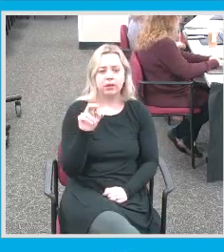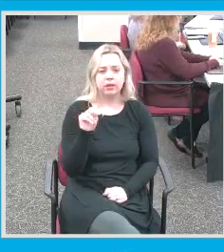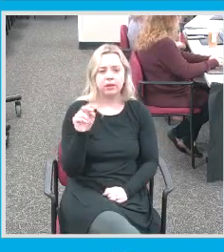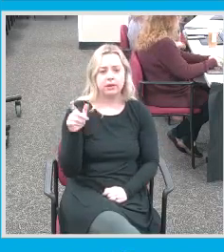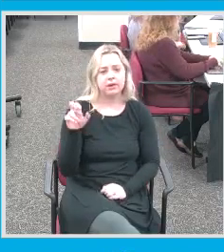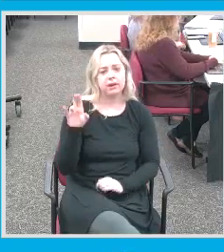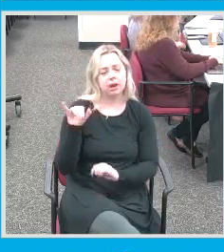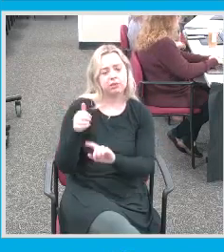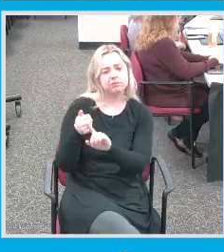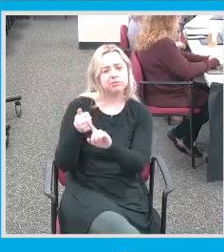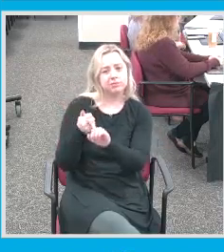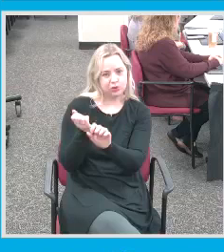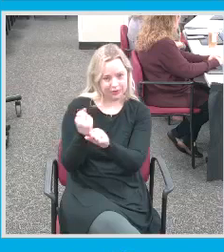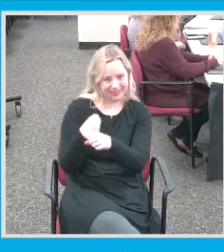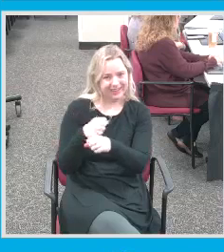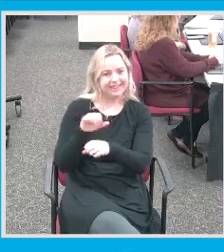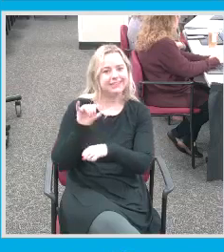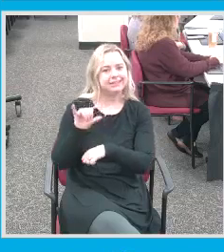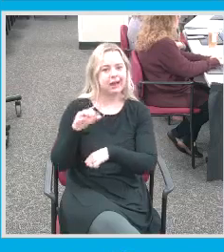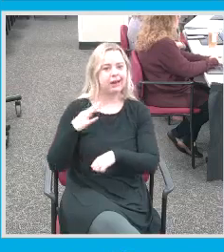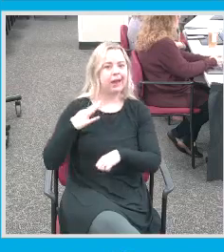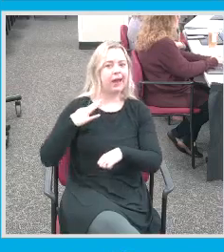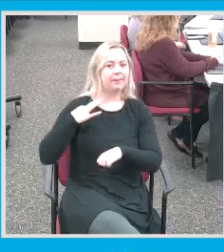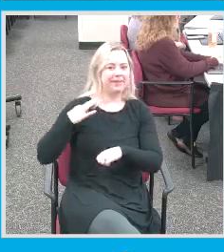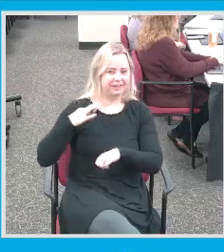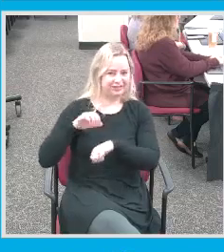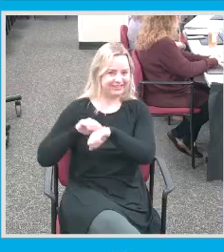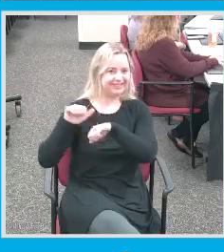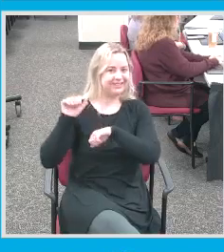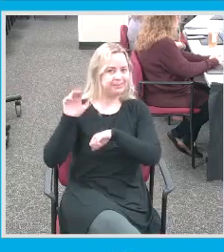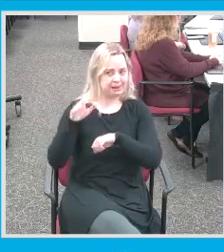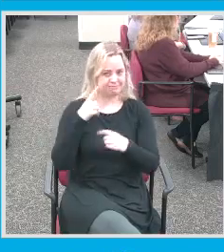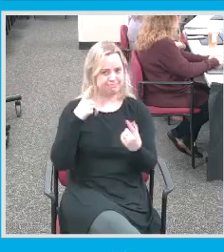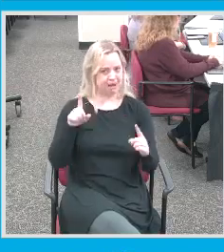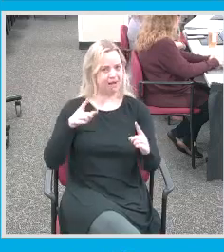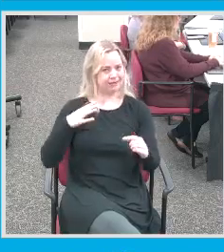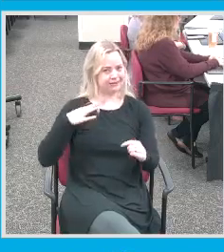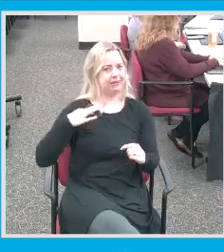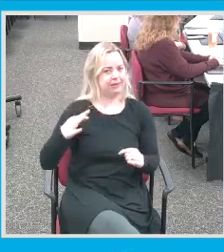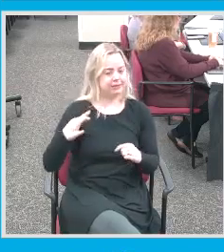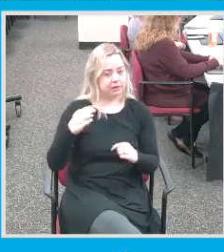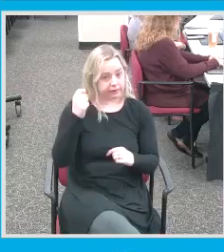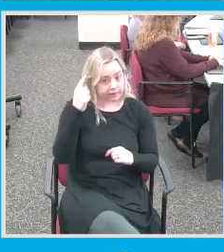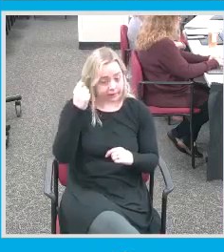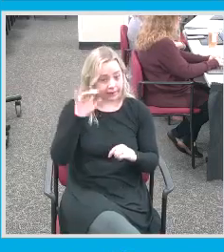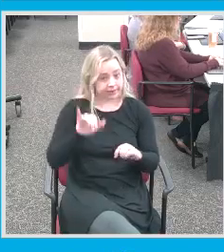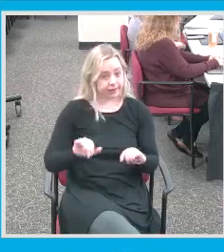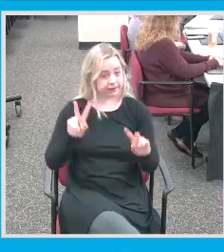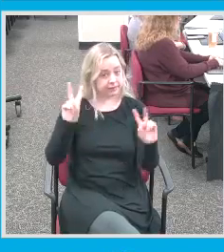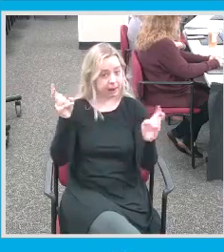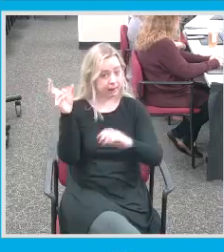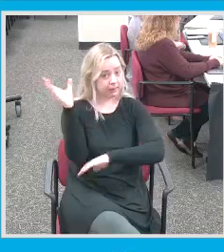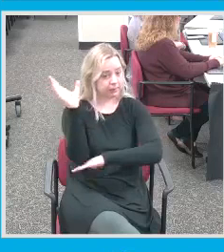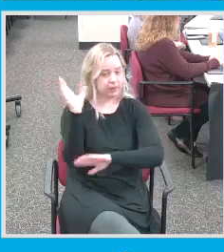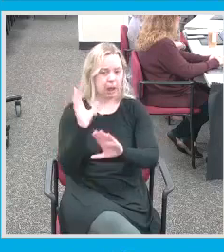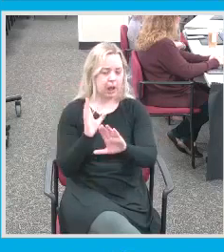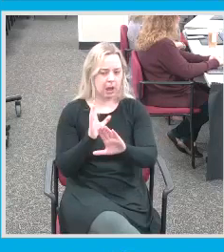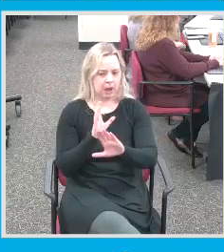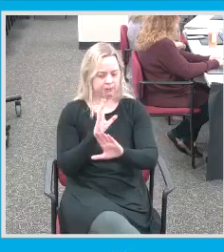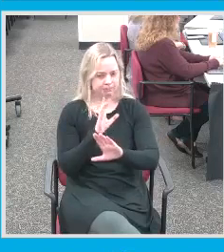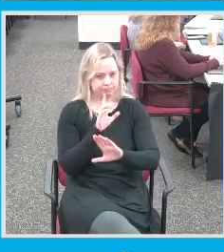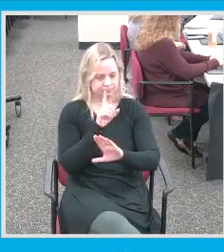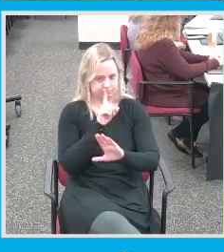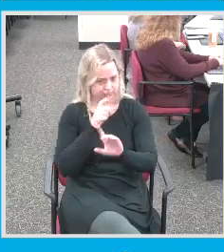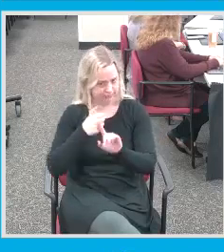the submission together, which we were selected. And the title is, although we're not going to go over details of this, it